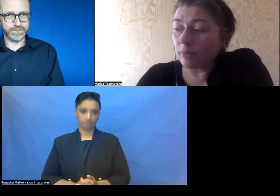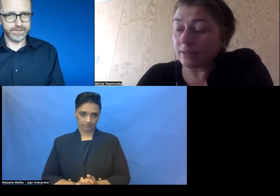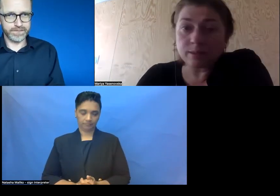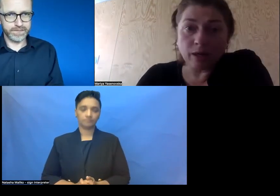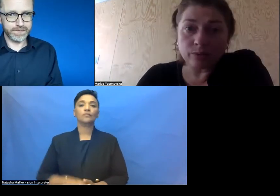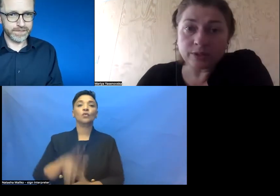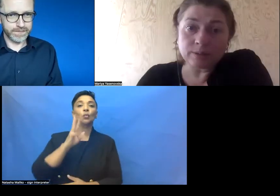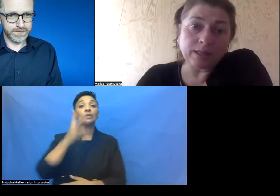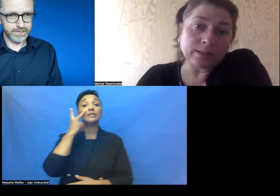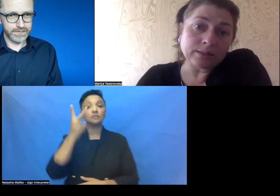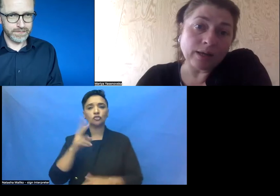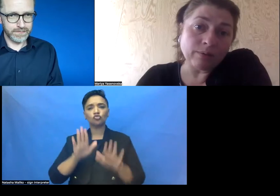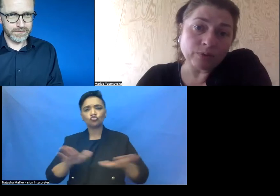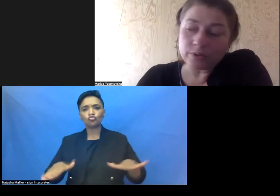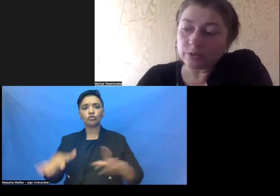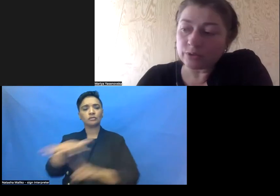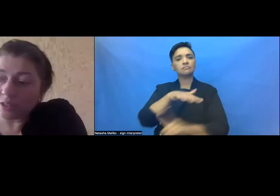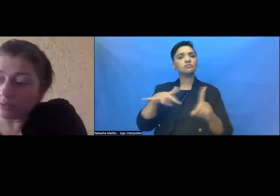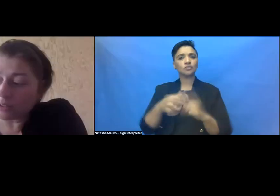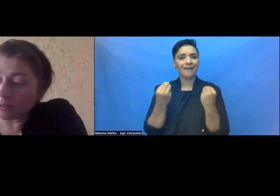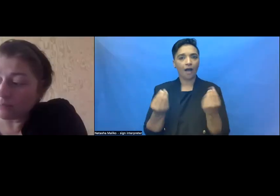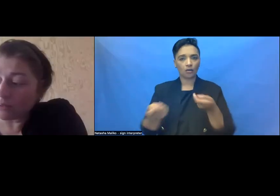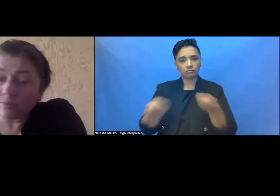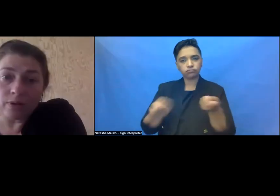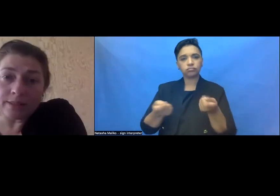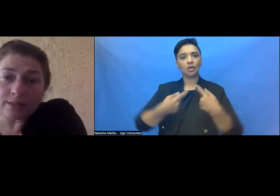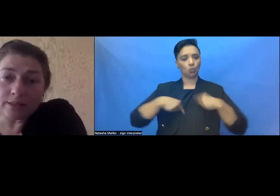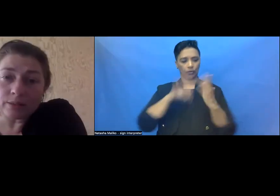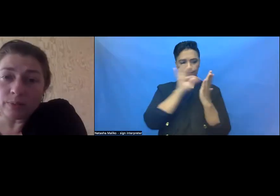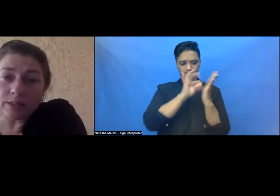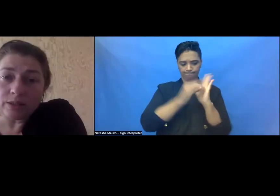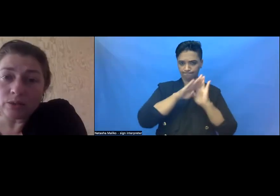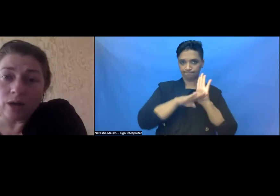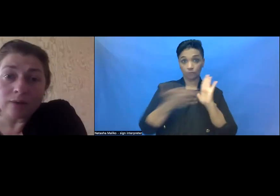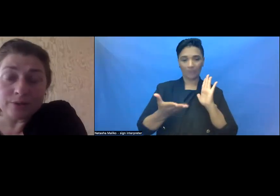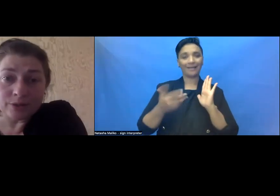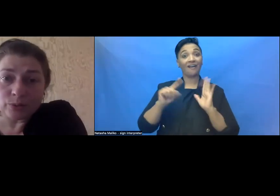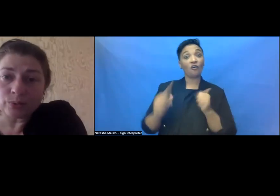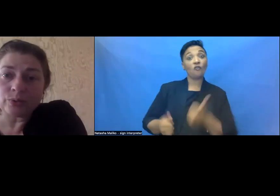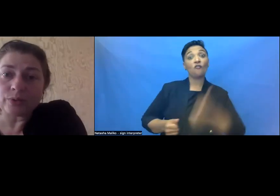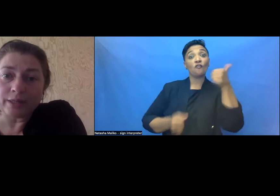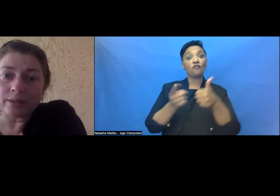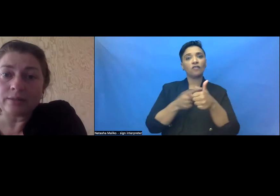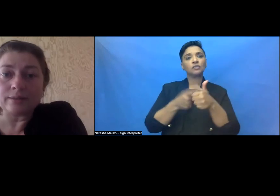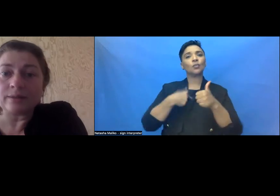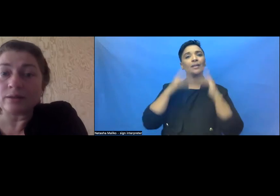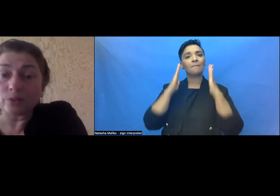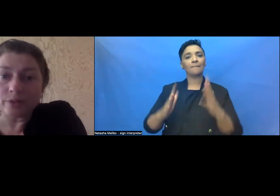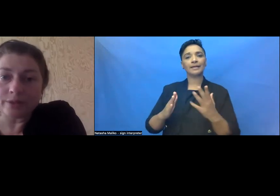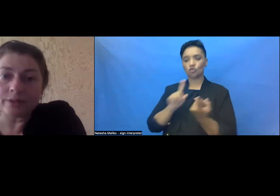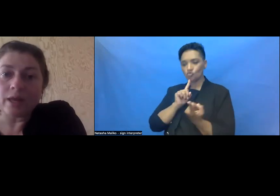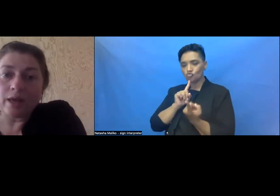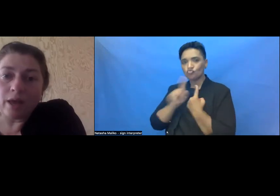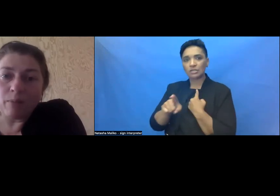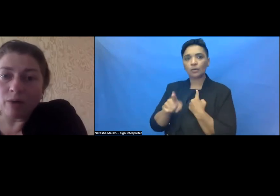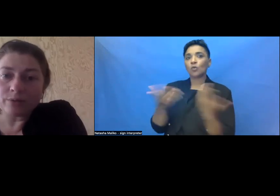our plans about it. And I want to tell you that, first of all, I think that we need to answer to Ukrainian